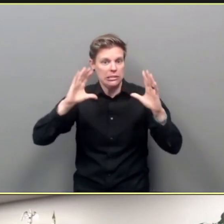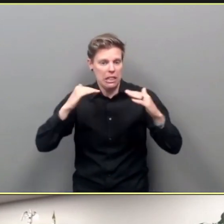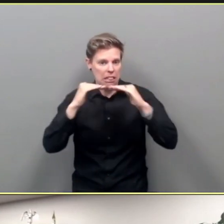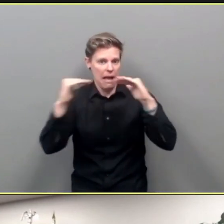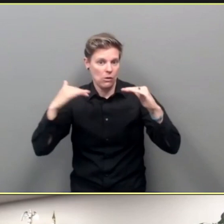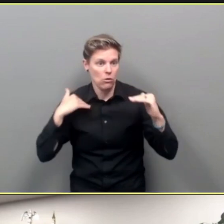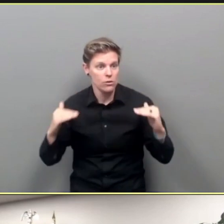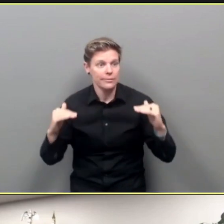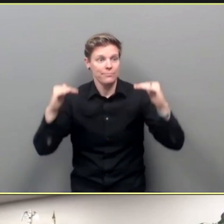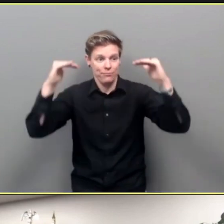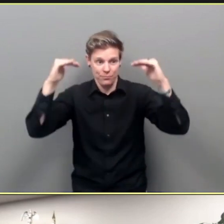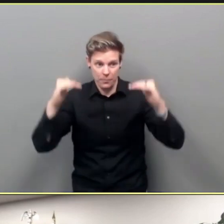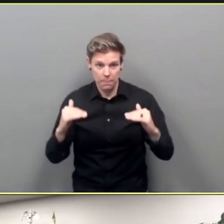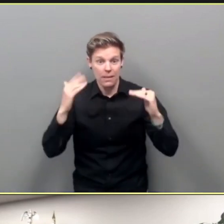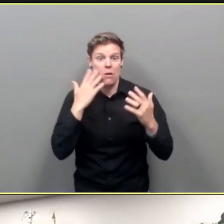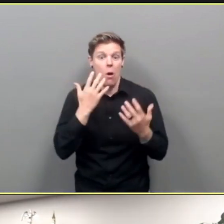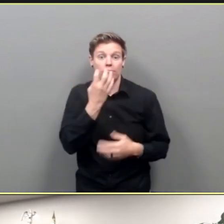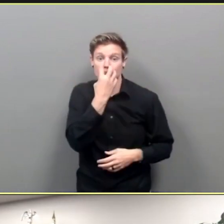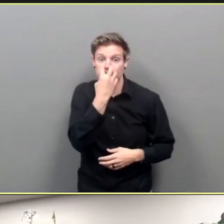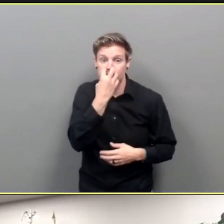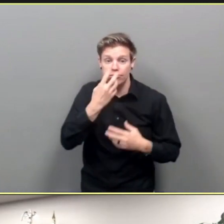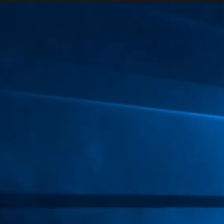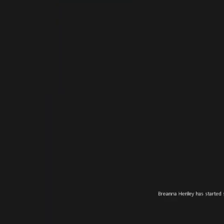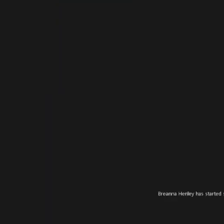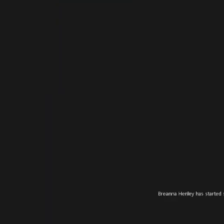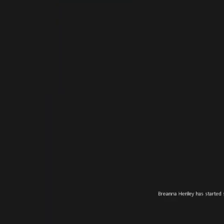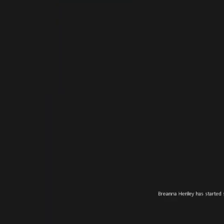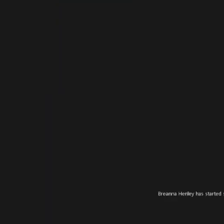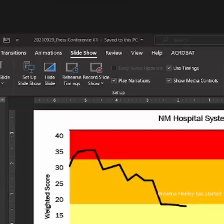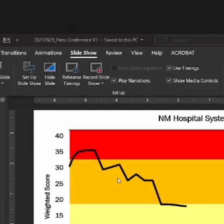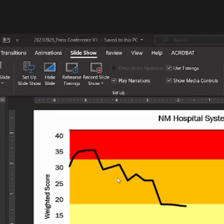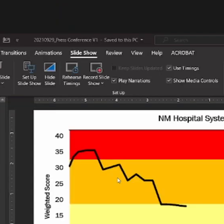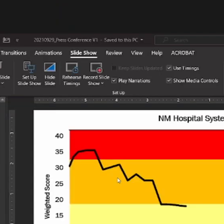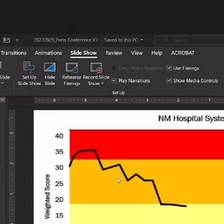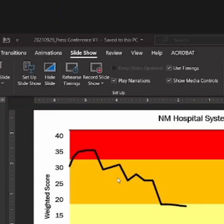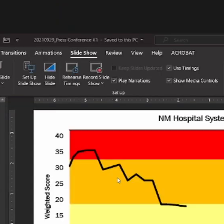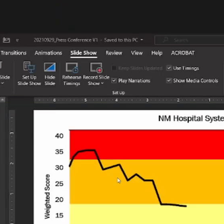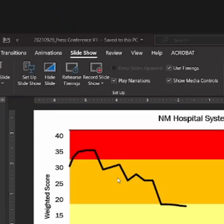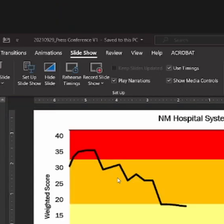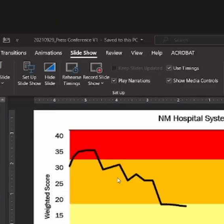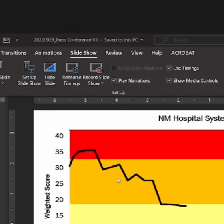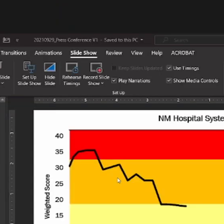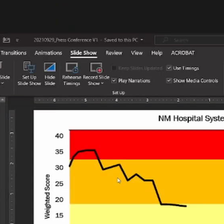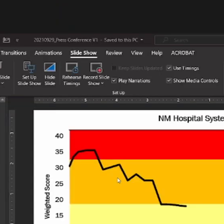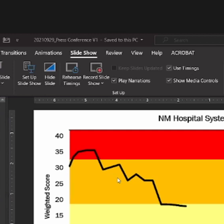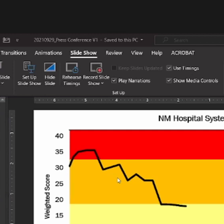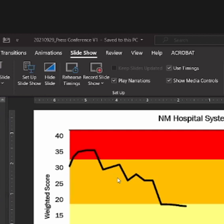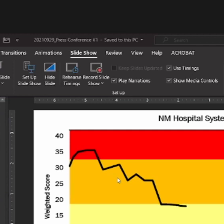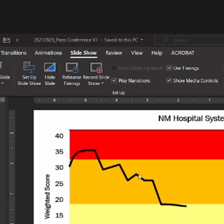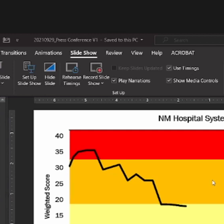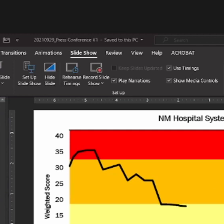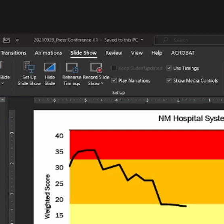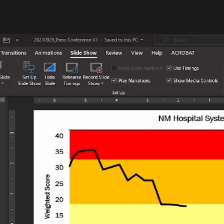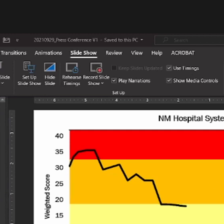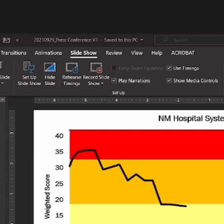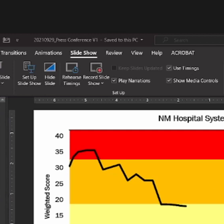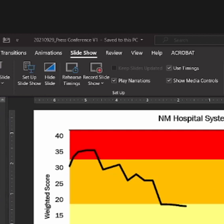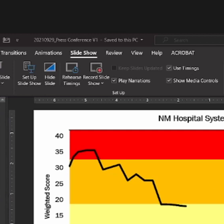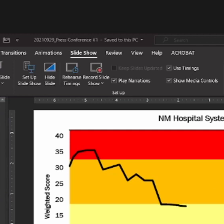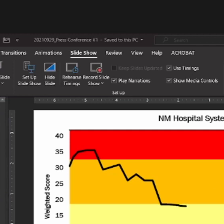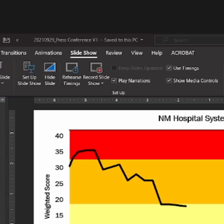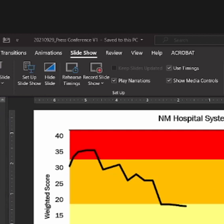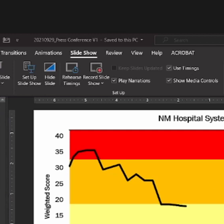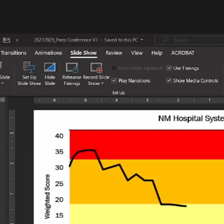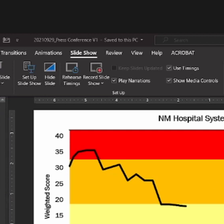from one city to another to meet patient needs. This week, other supplies were moved to meet patient